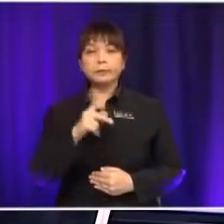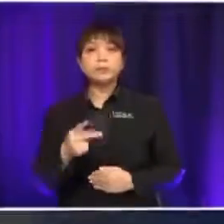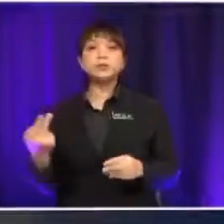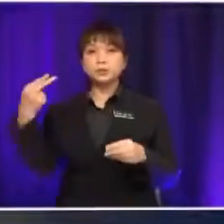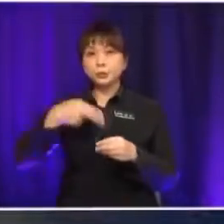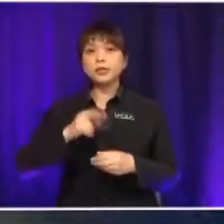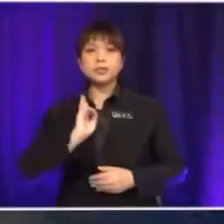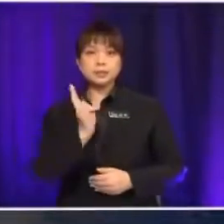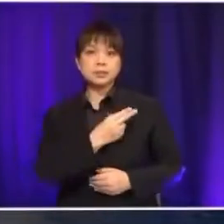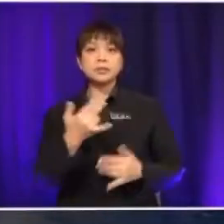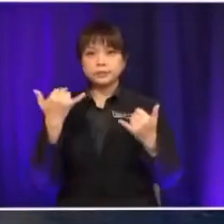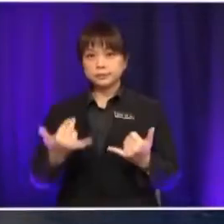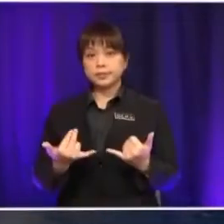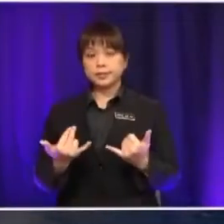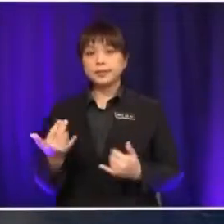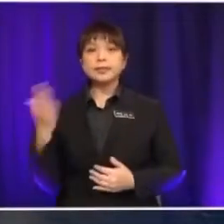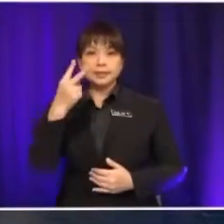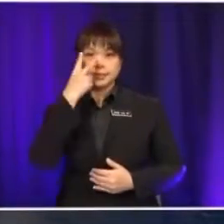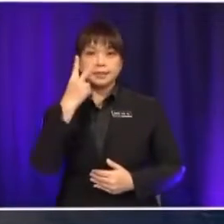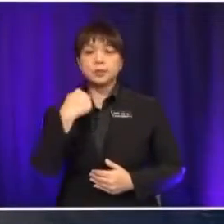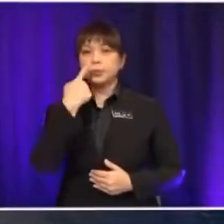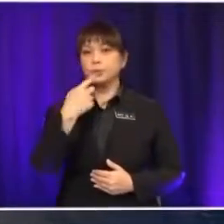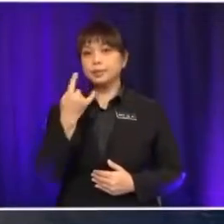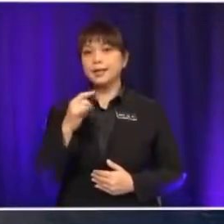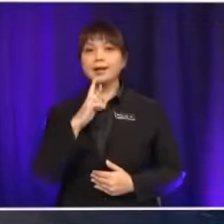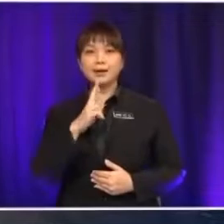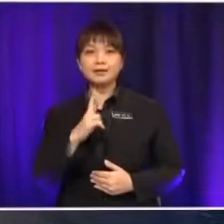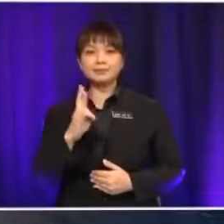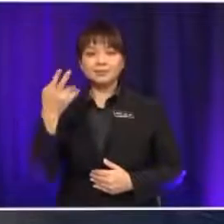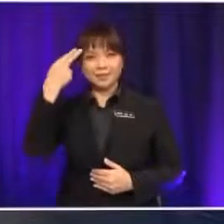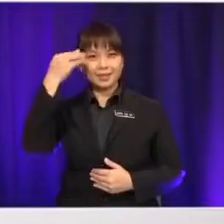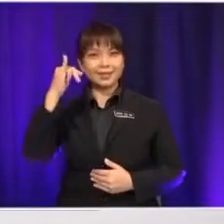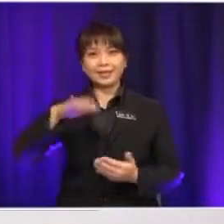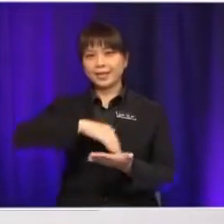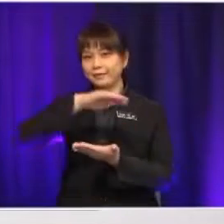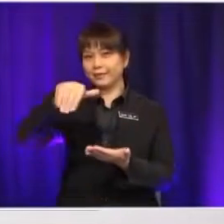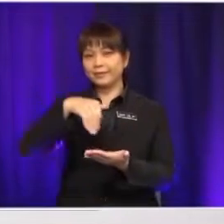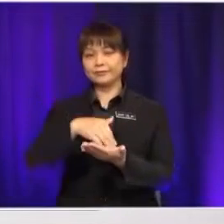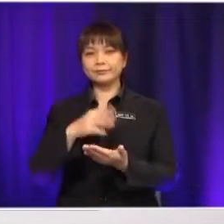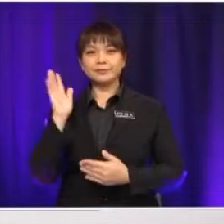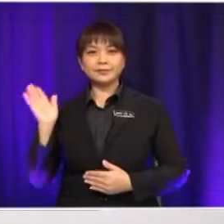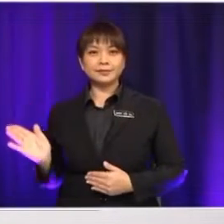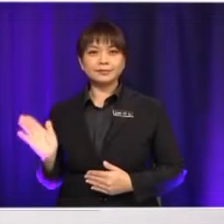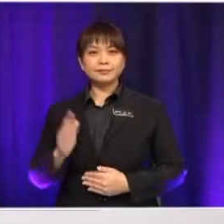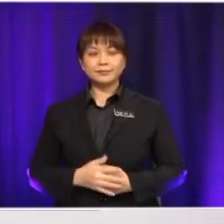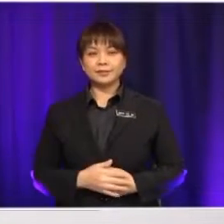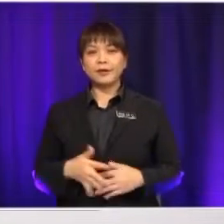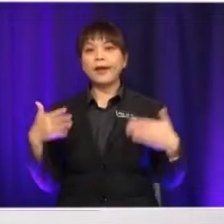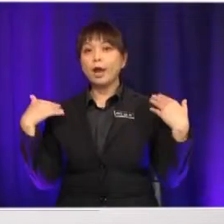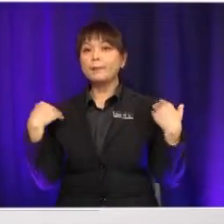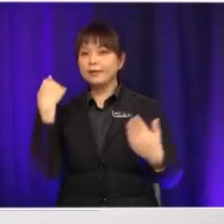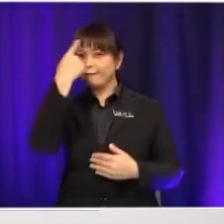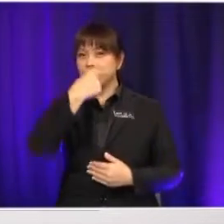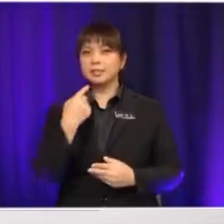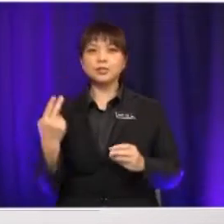Yeah. All right, let's see who they are. Hi, everyone. There we go. Our bright and happy faces are going to